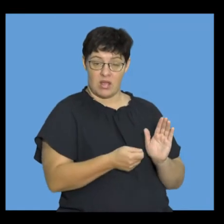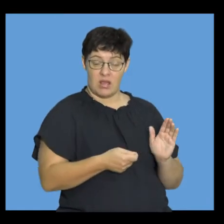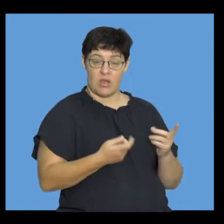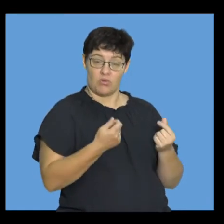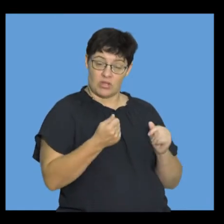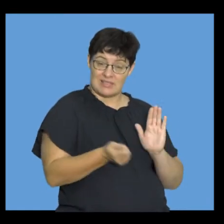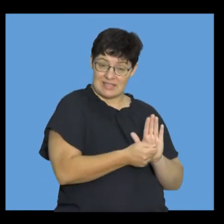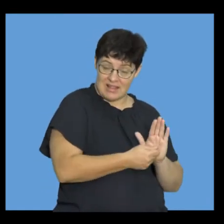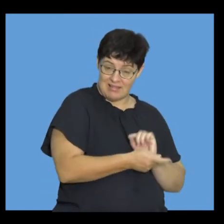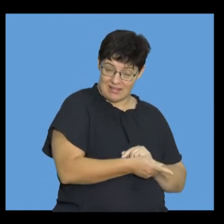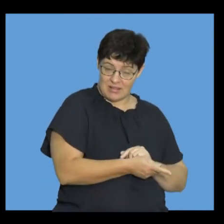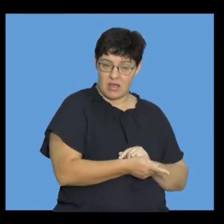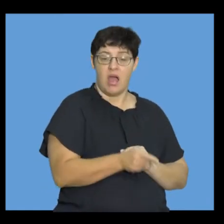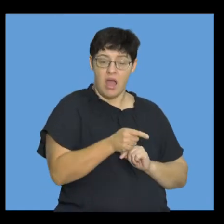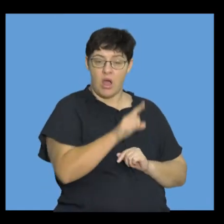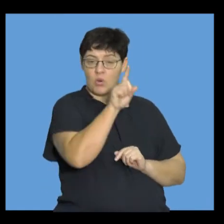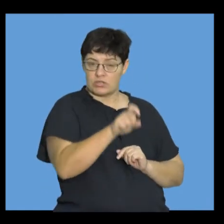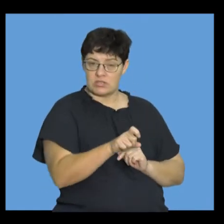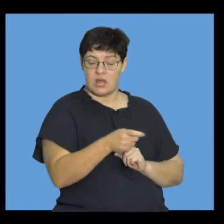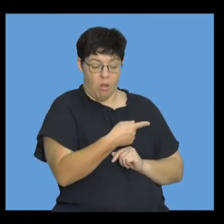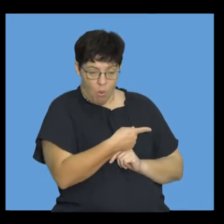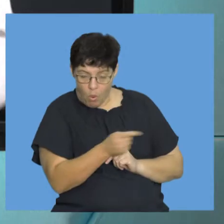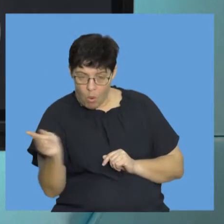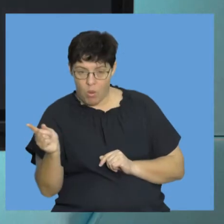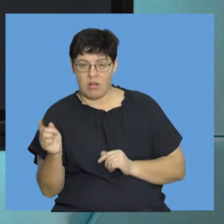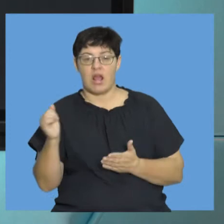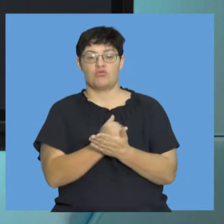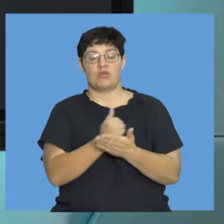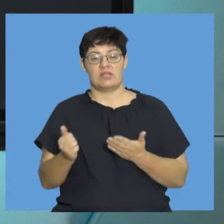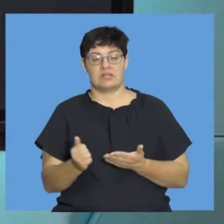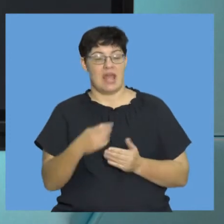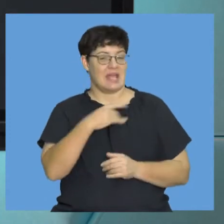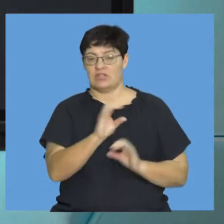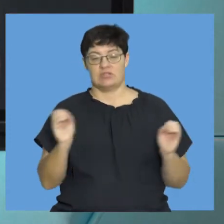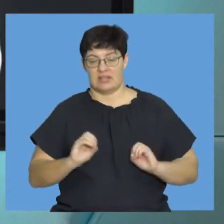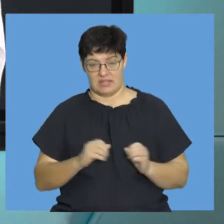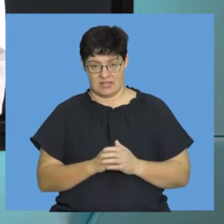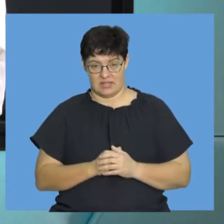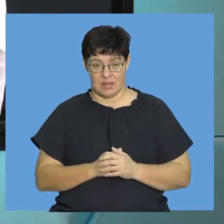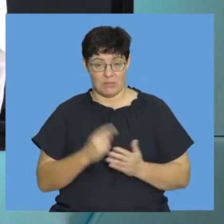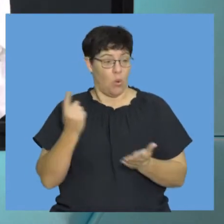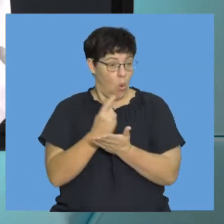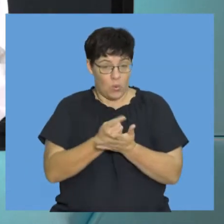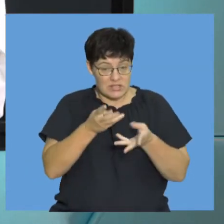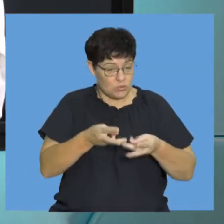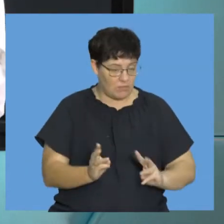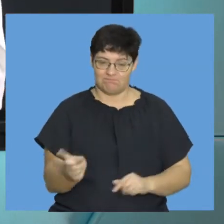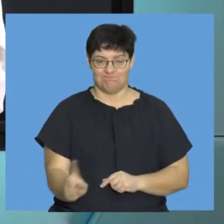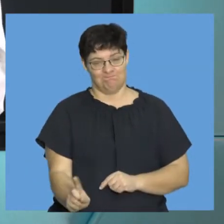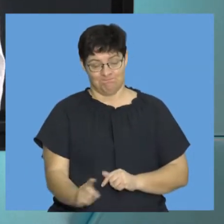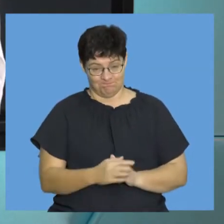particular question, it's saying all purchases are on credit, but it may not necessarily be so. You may